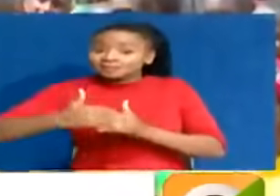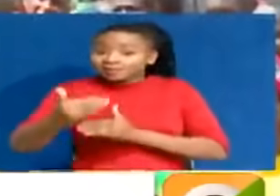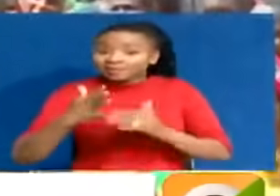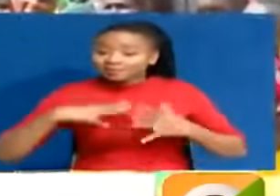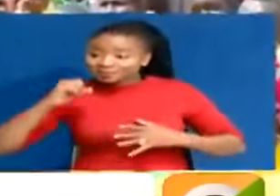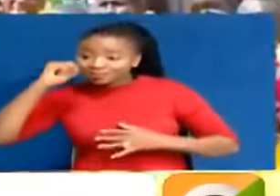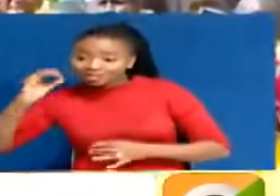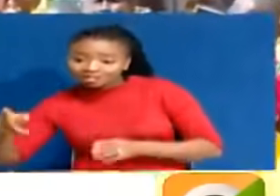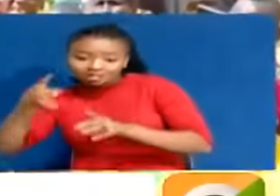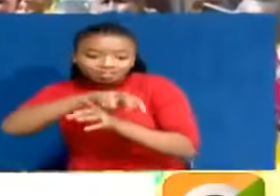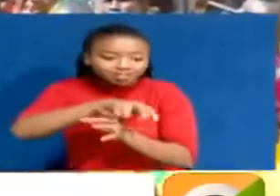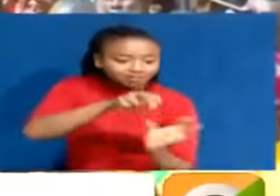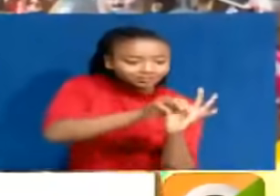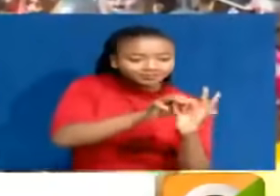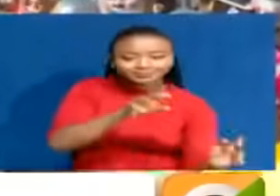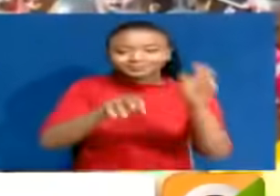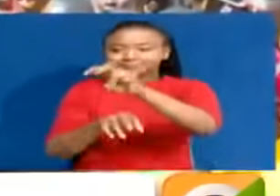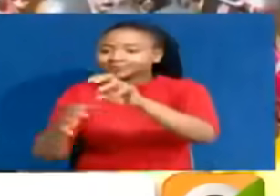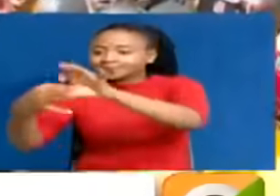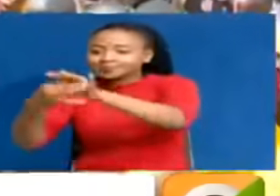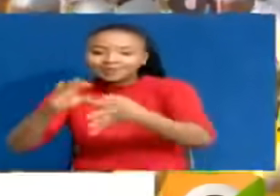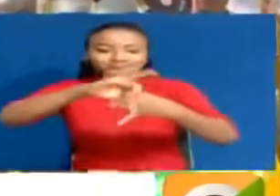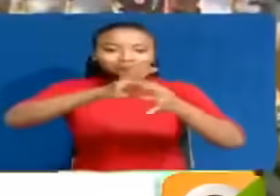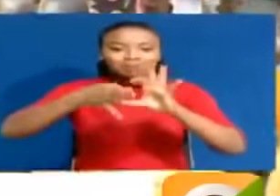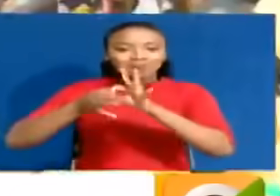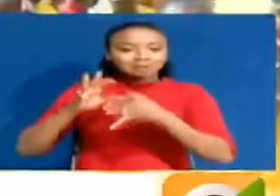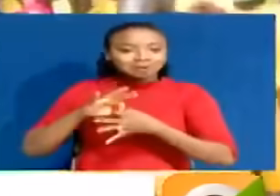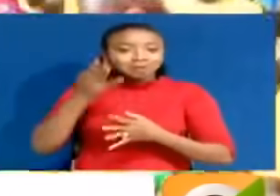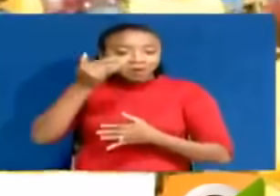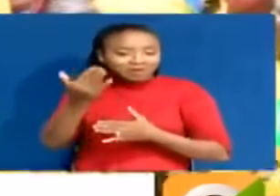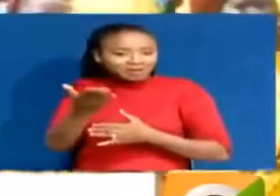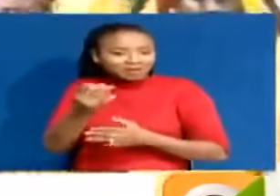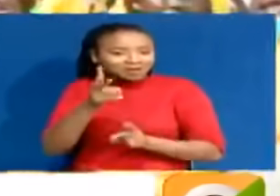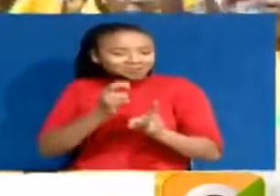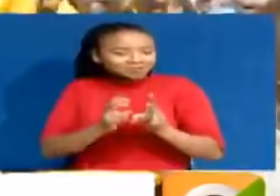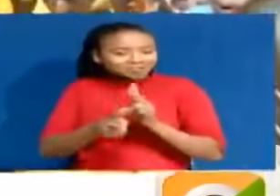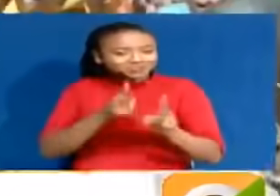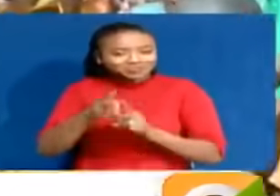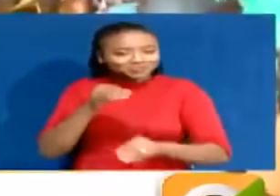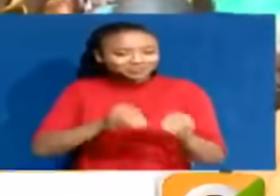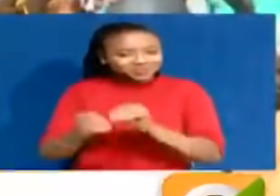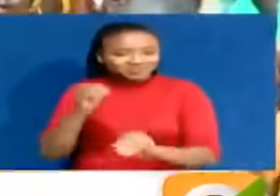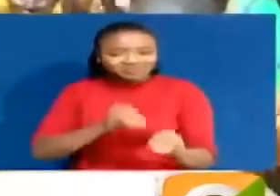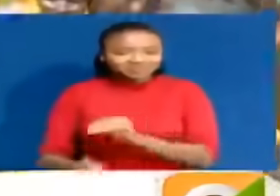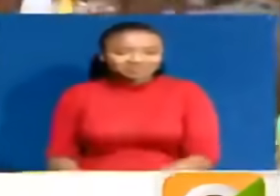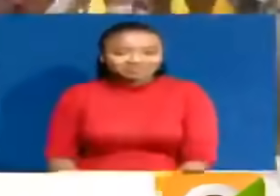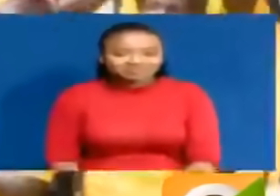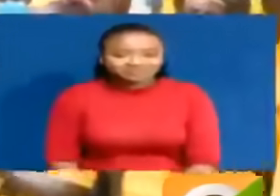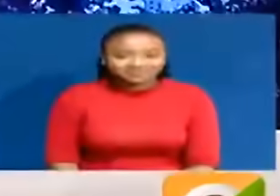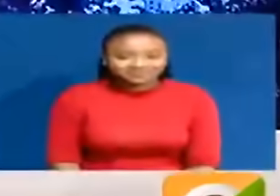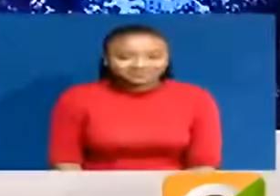scene as jostling ahead of the 2022 general election picks up pace. Chemutai Goin, Citizen TV.